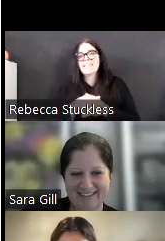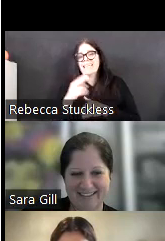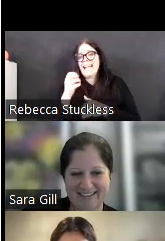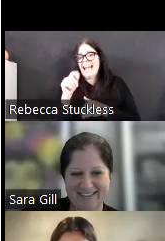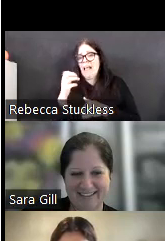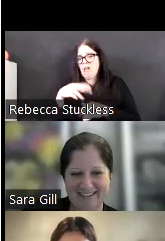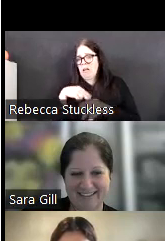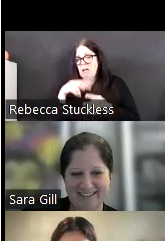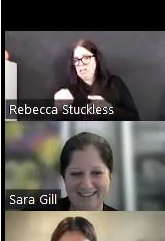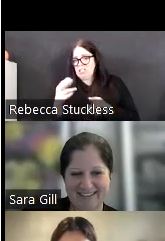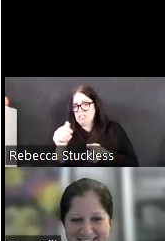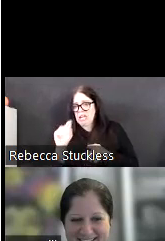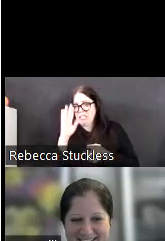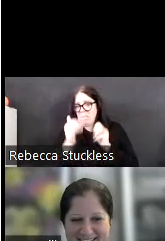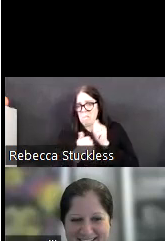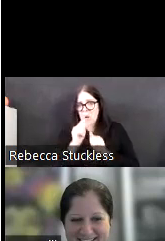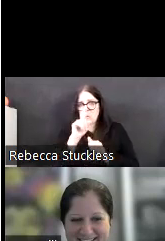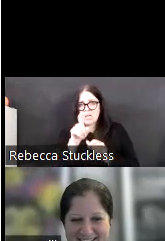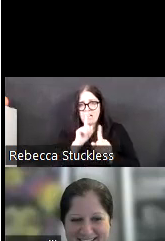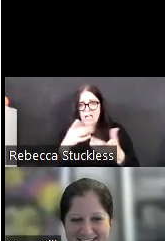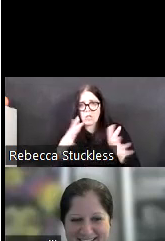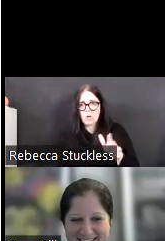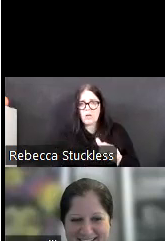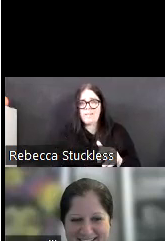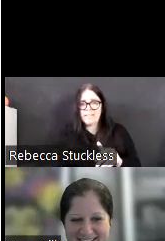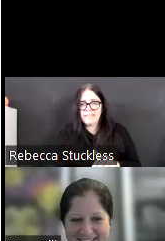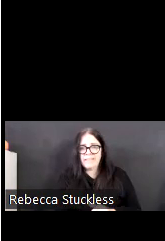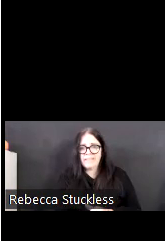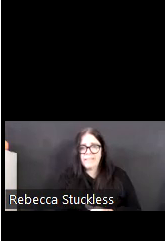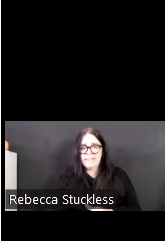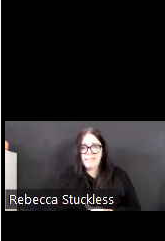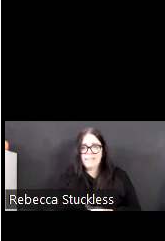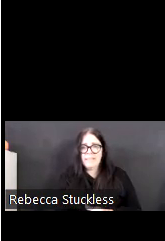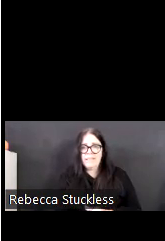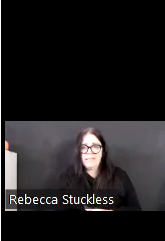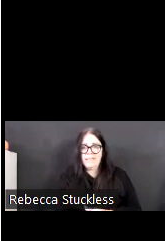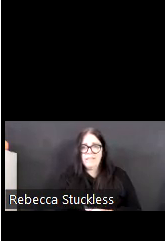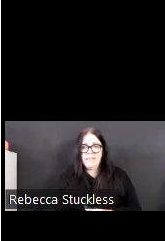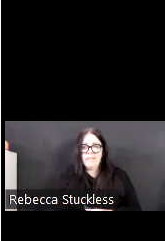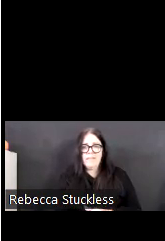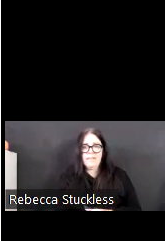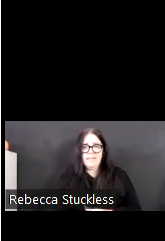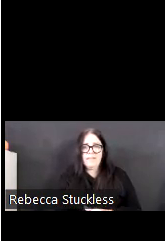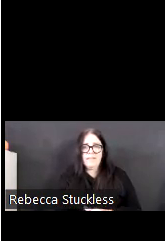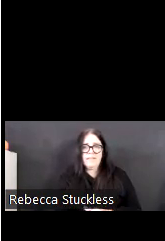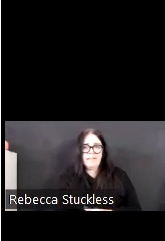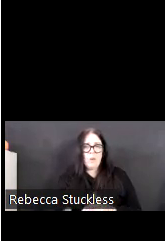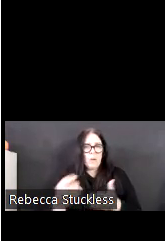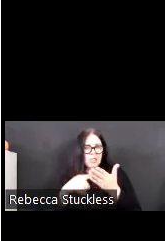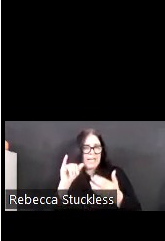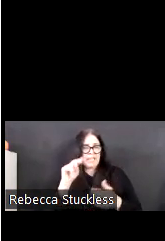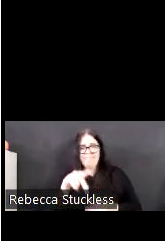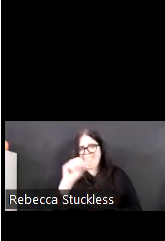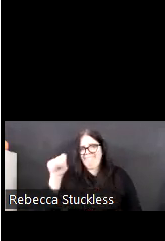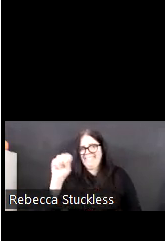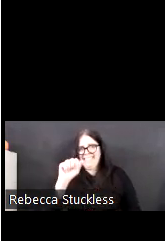questions have been answered already through the chat, but I want to check in. Yeah, Sarah's very good at watching the chat and Yeah. talking at the